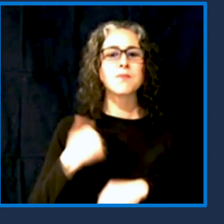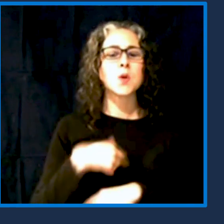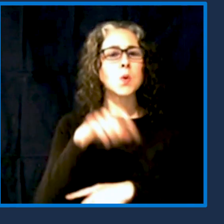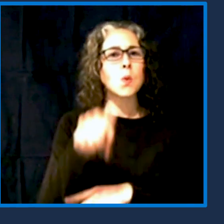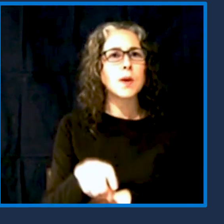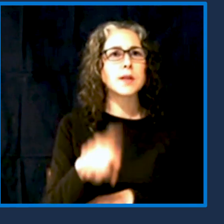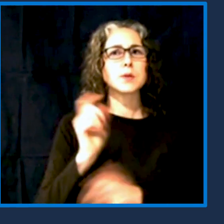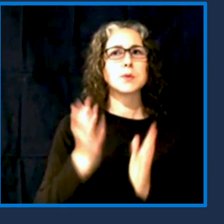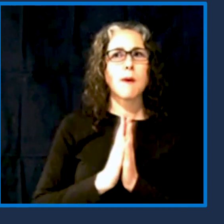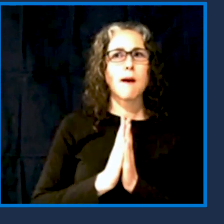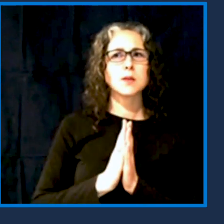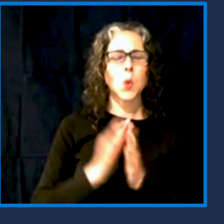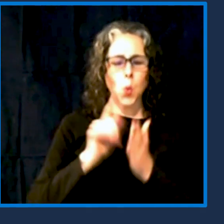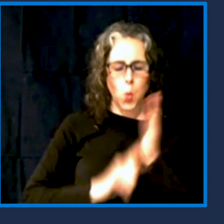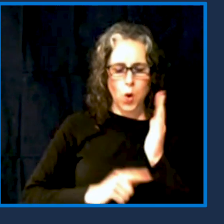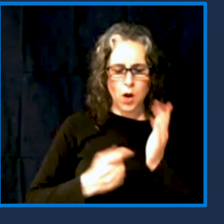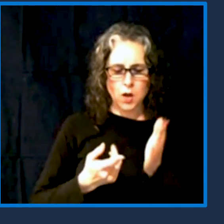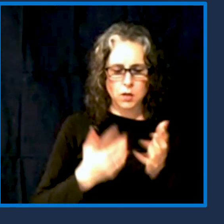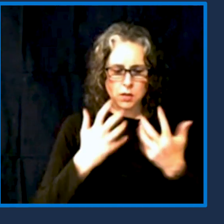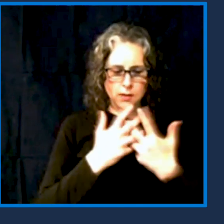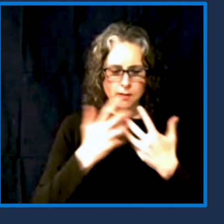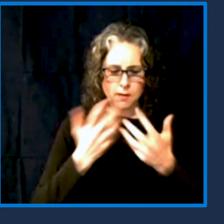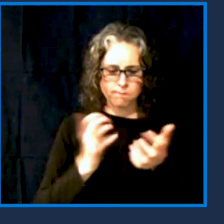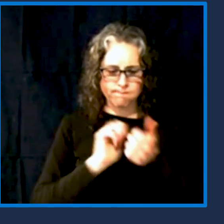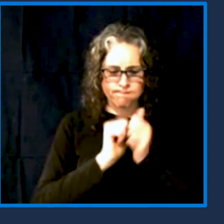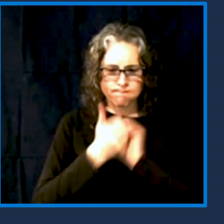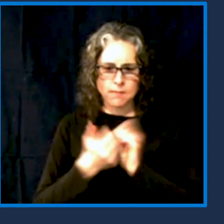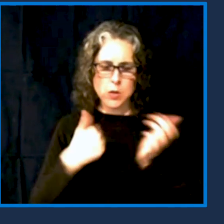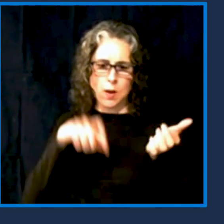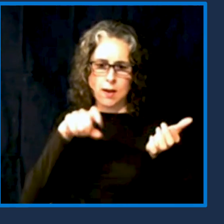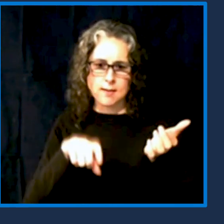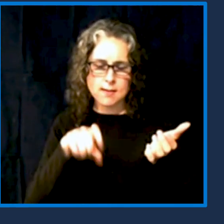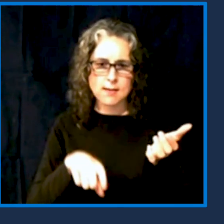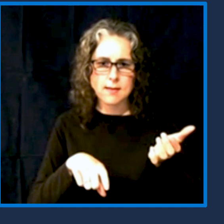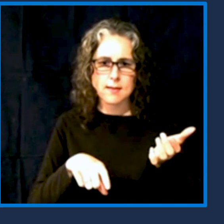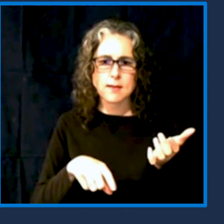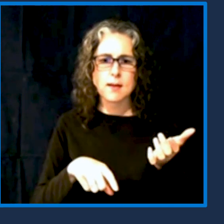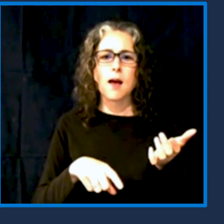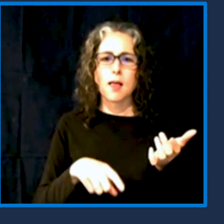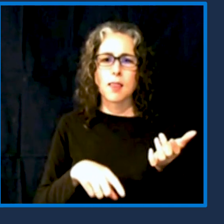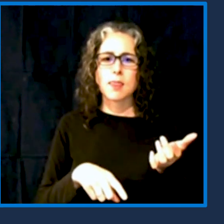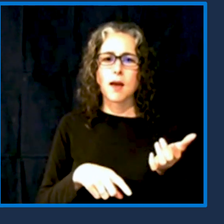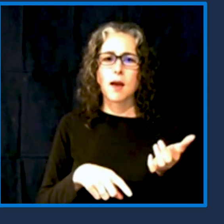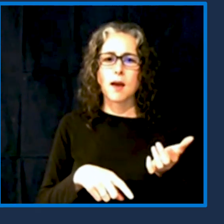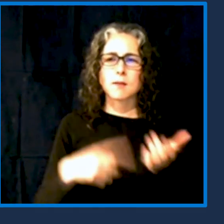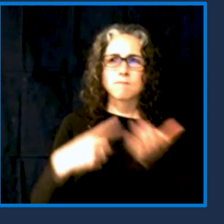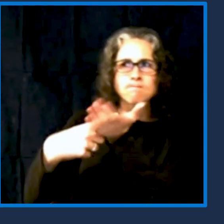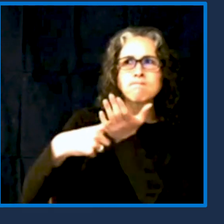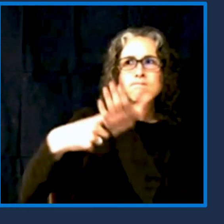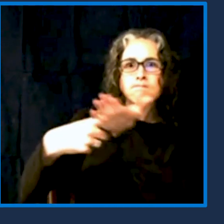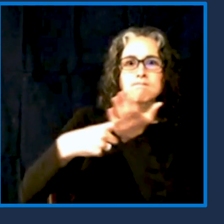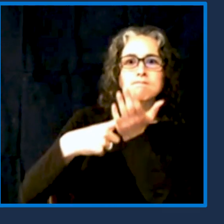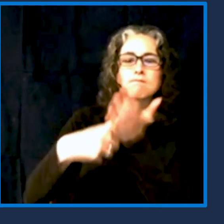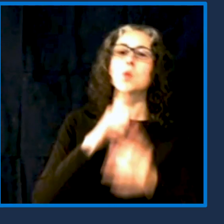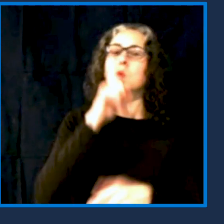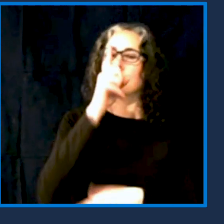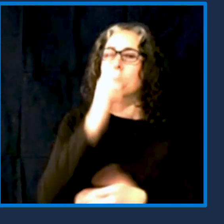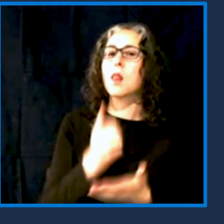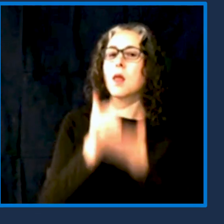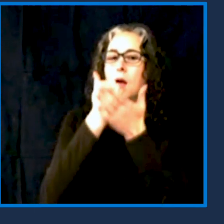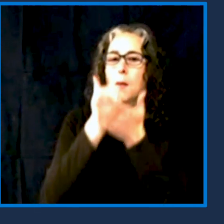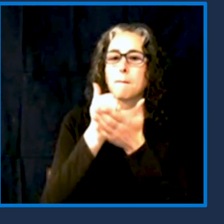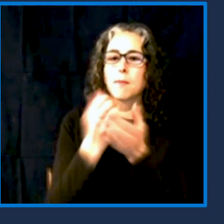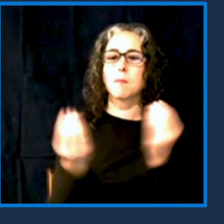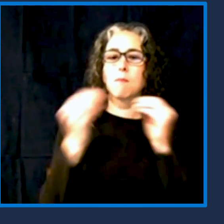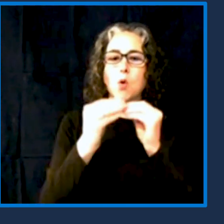ask what accommodation we require, and the brainstorming had to be done from both the end. This will really help us in